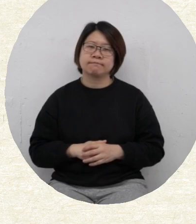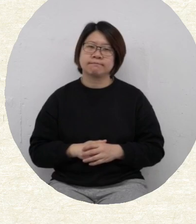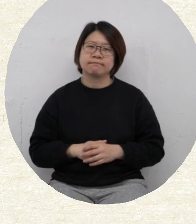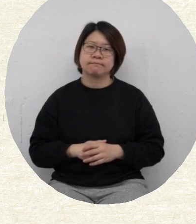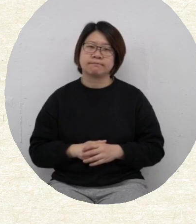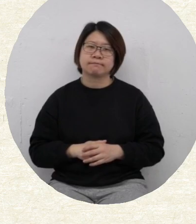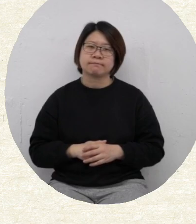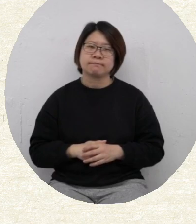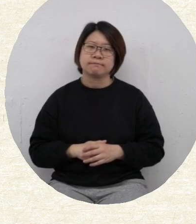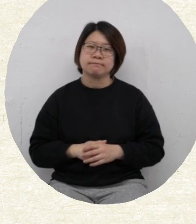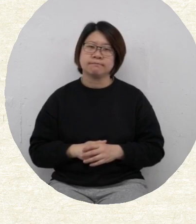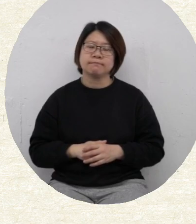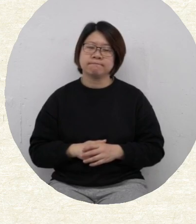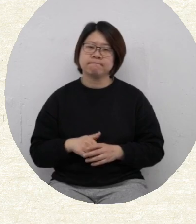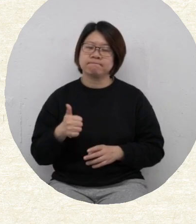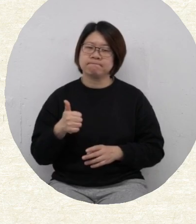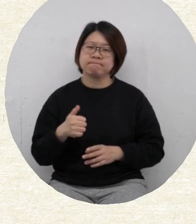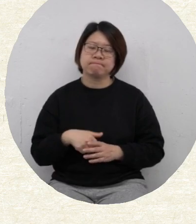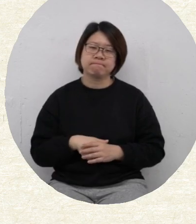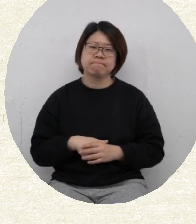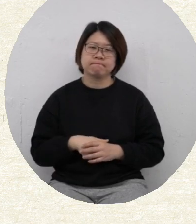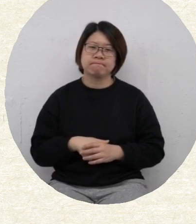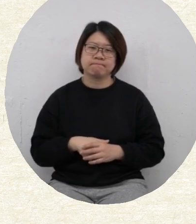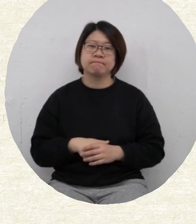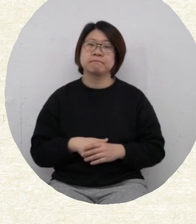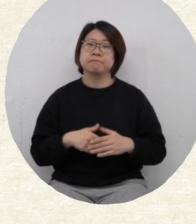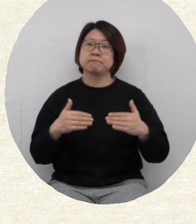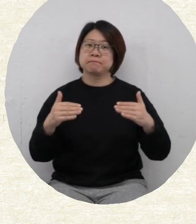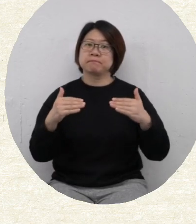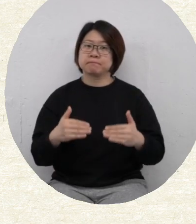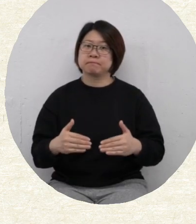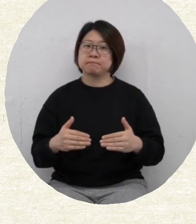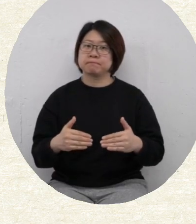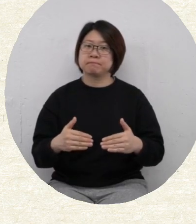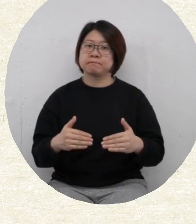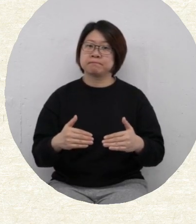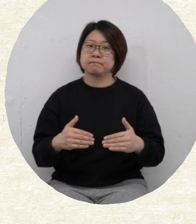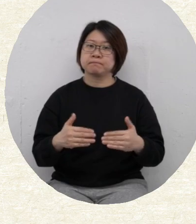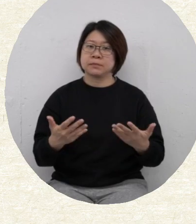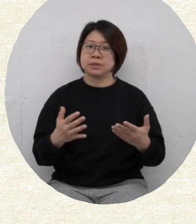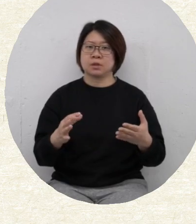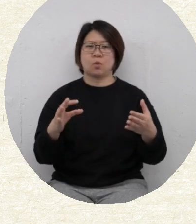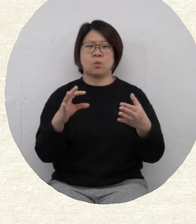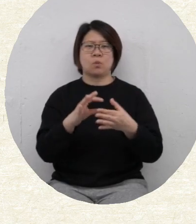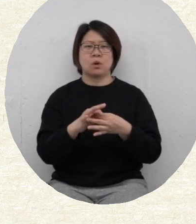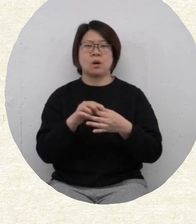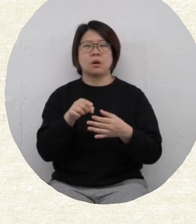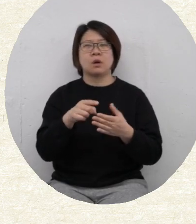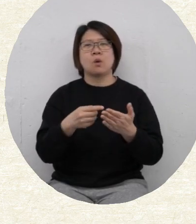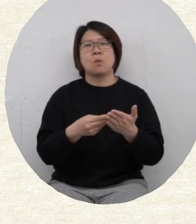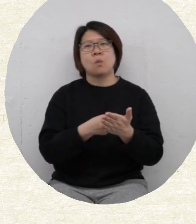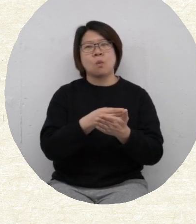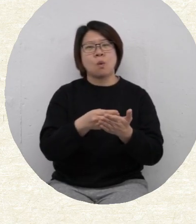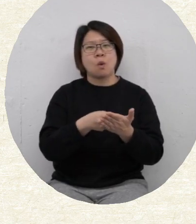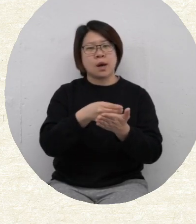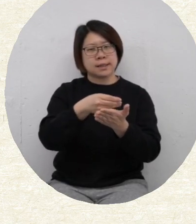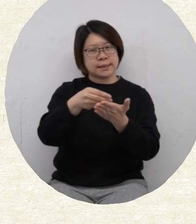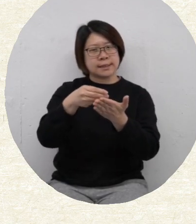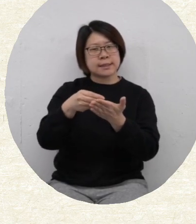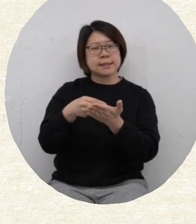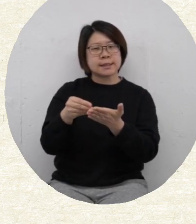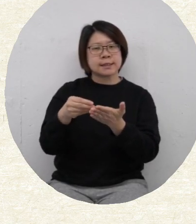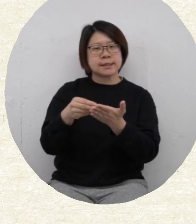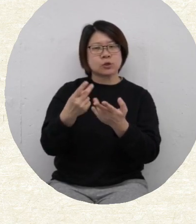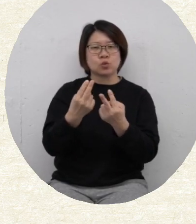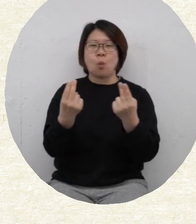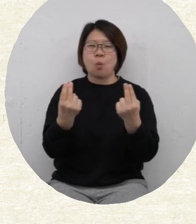of fast food culture and all this very short-lived, short-life kind of things that